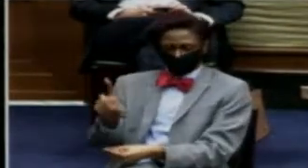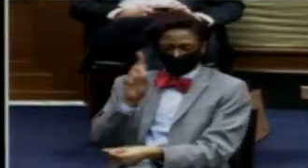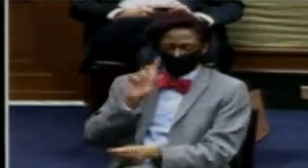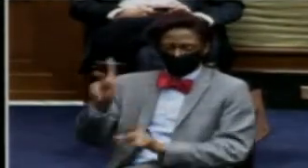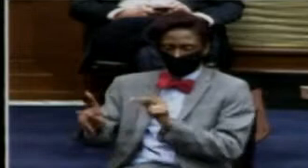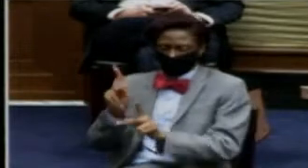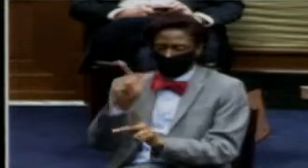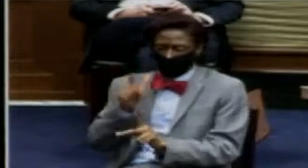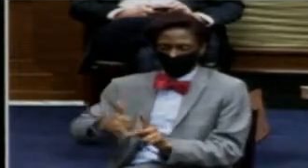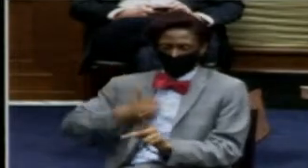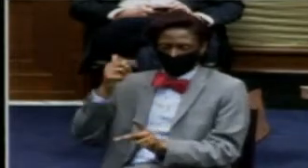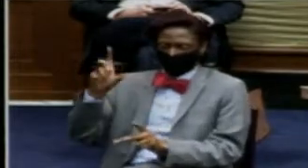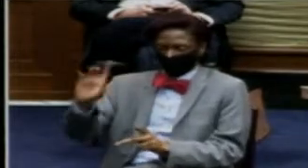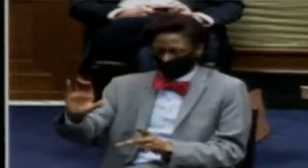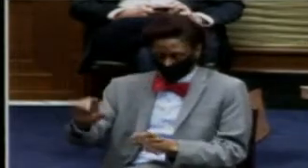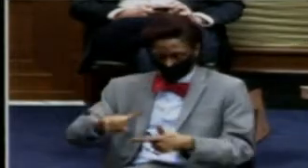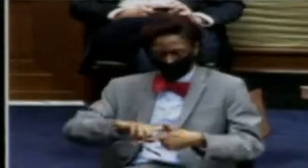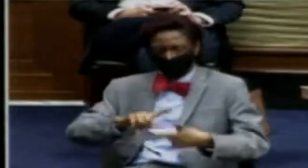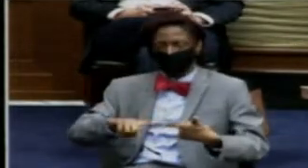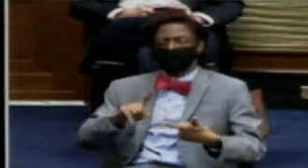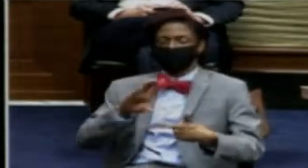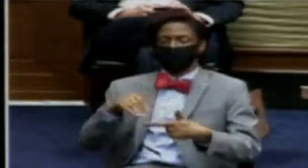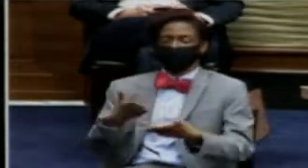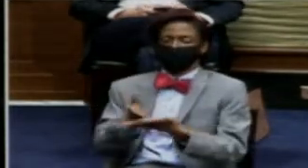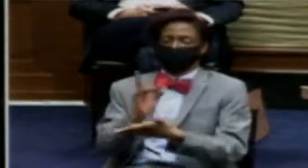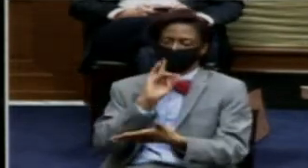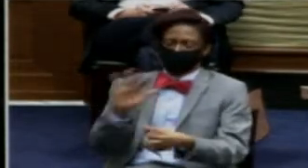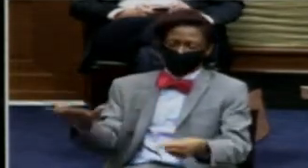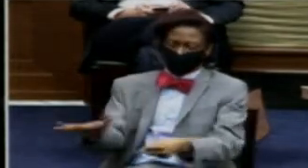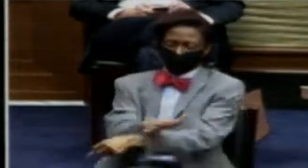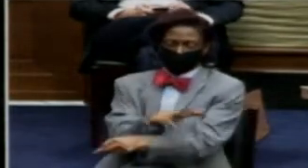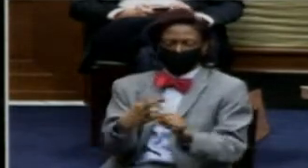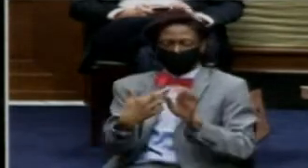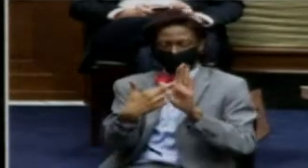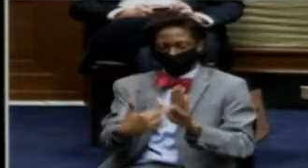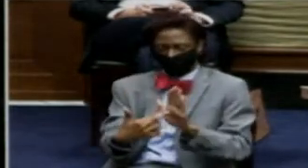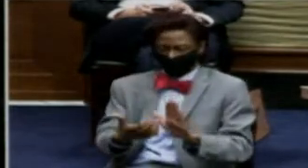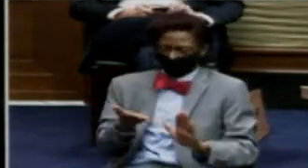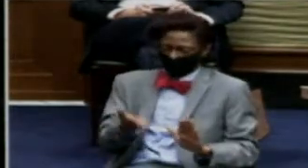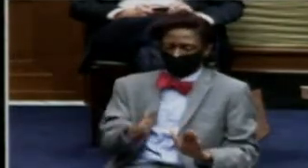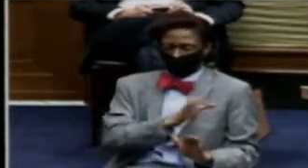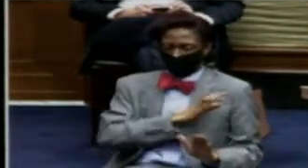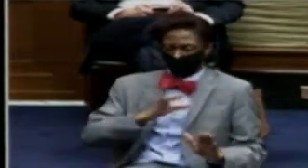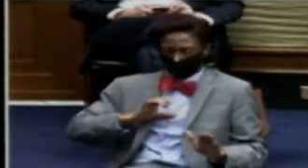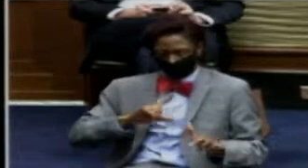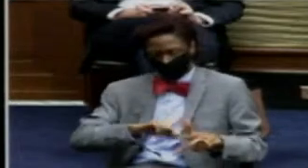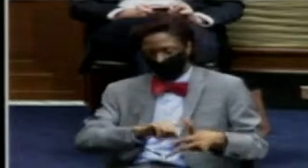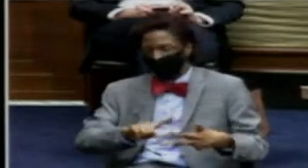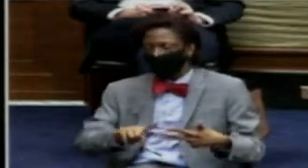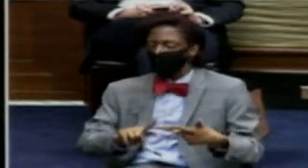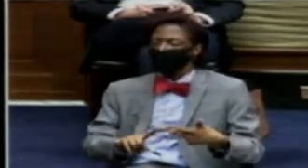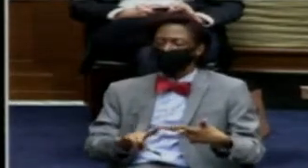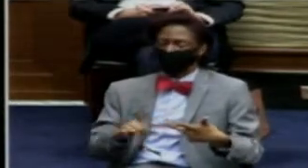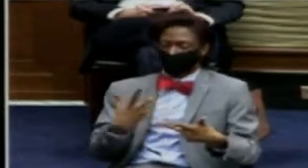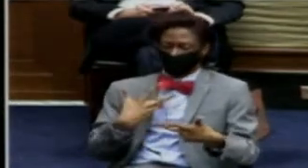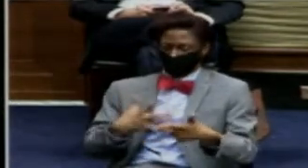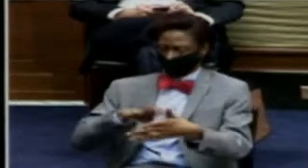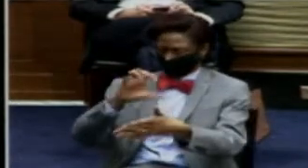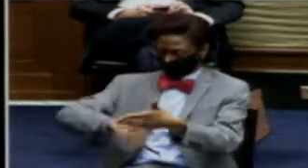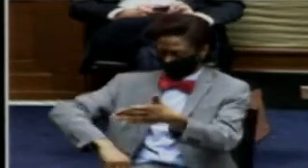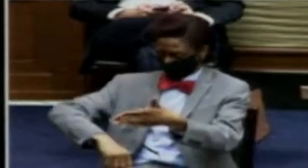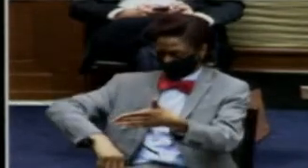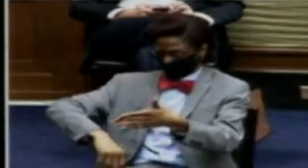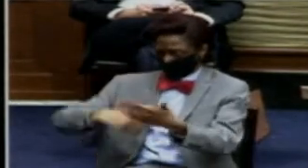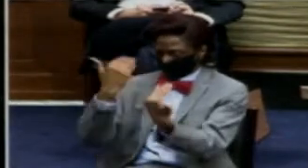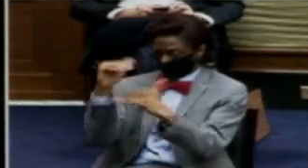of Columbia, the right to full representation in Congress, the fact that the